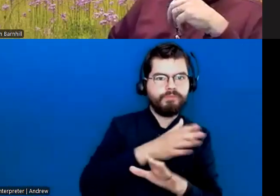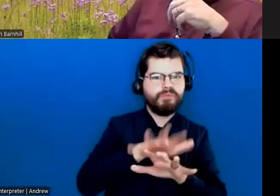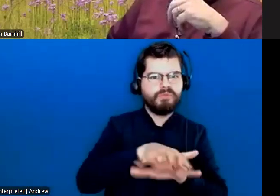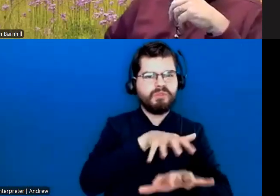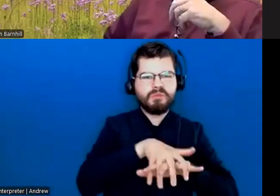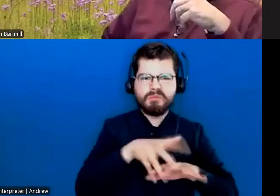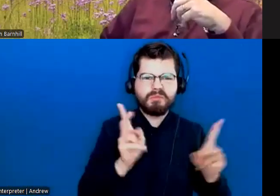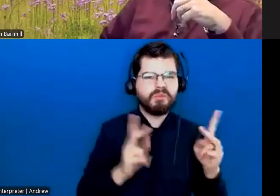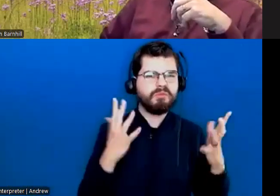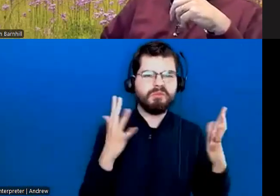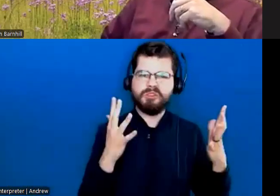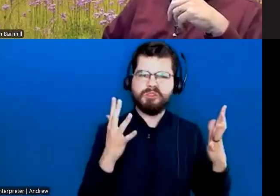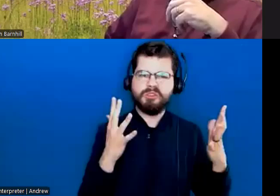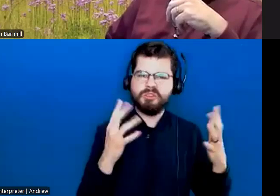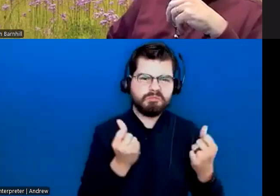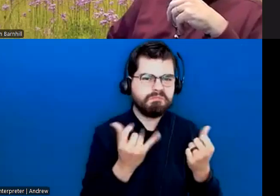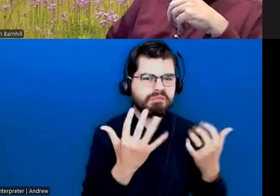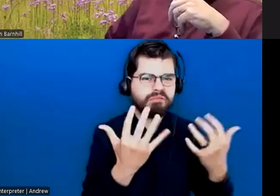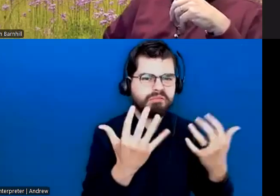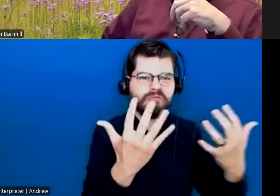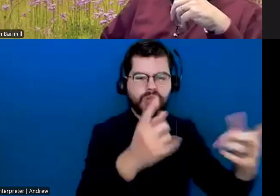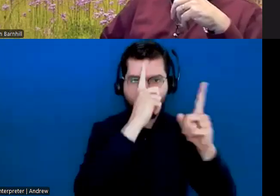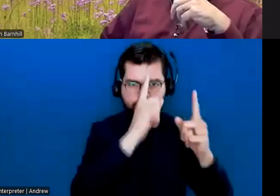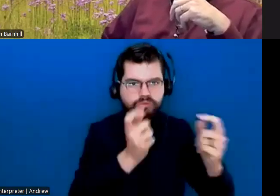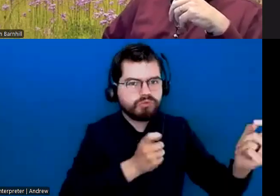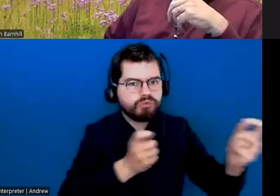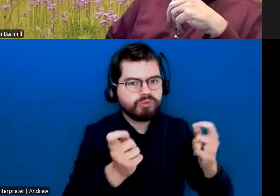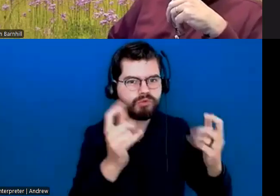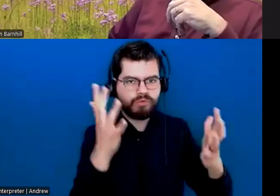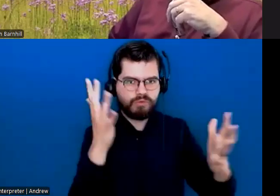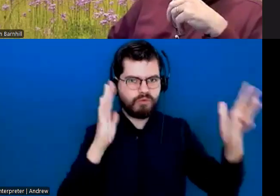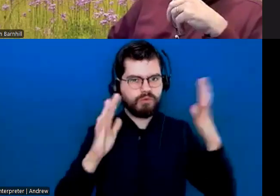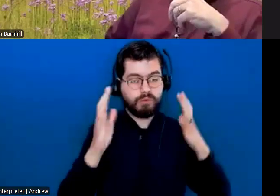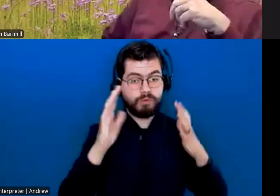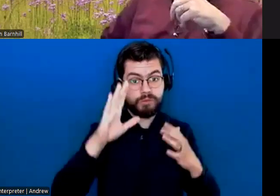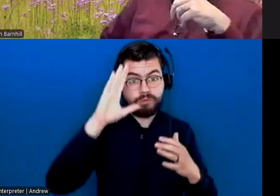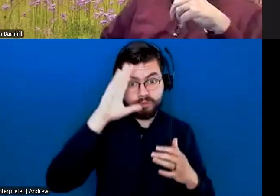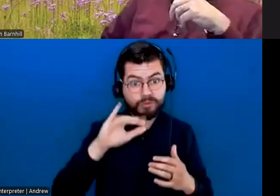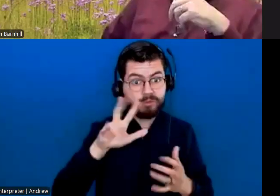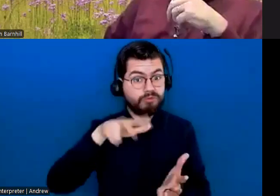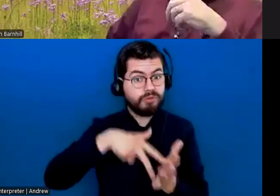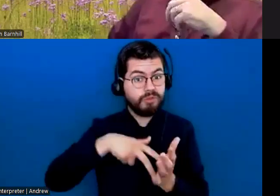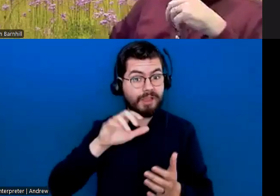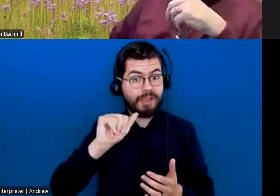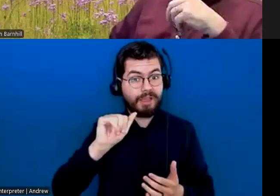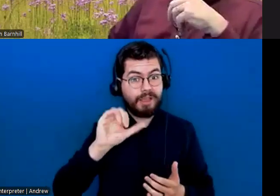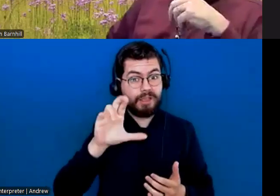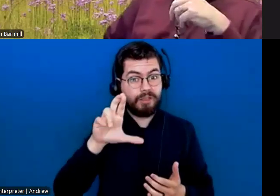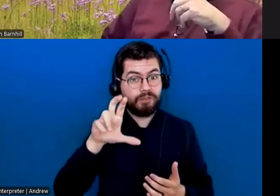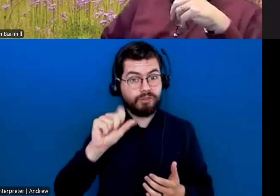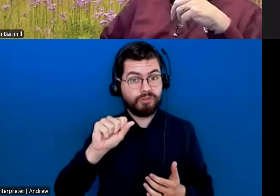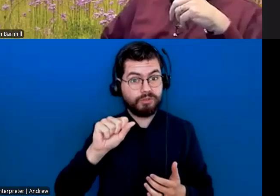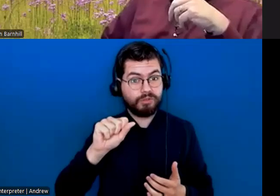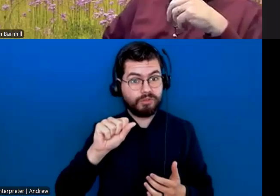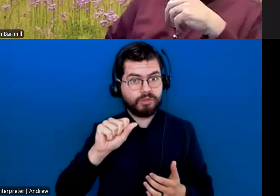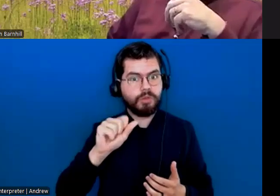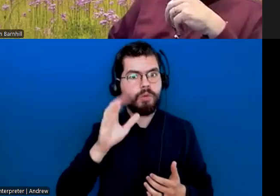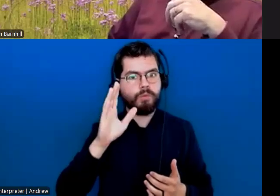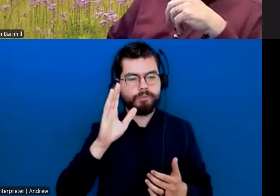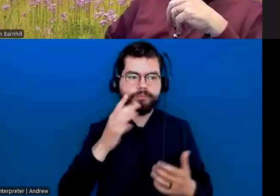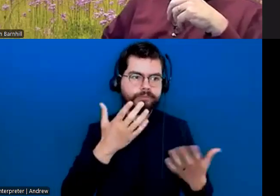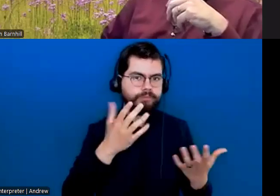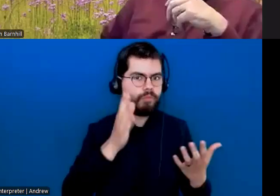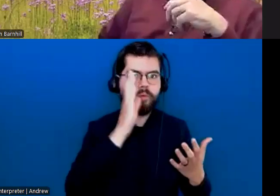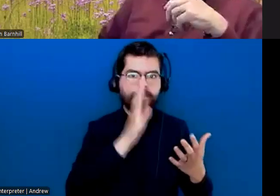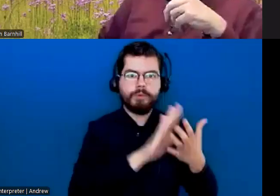our 3,000 acres that I keep referencing would be an ash forest. Right now, it is